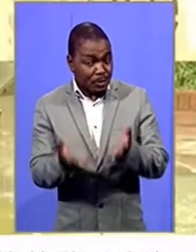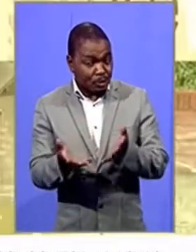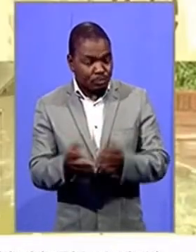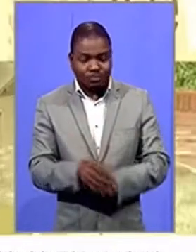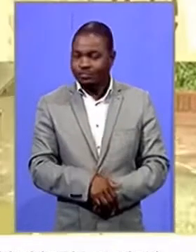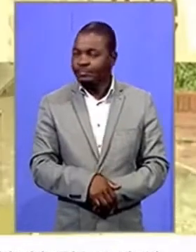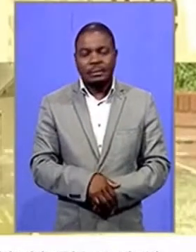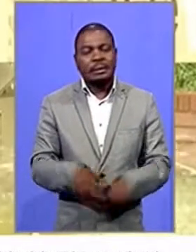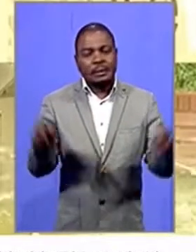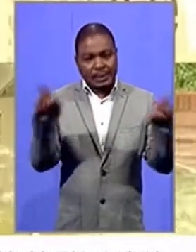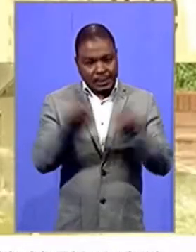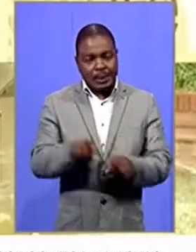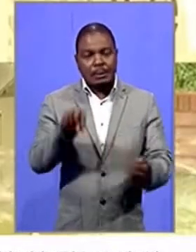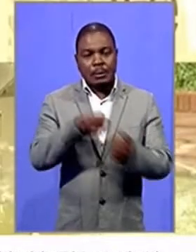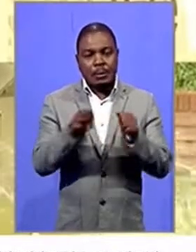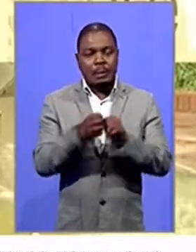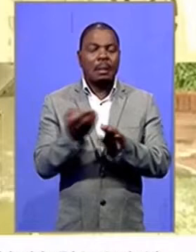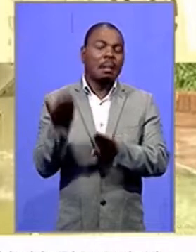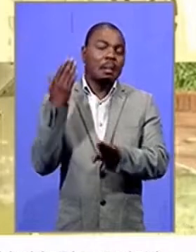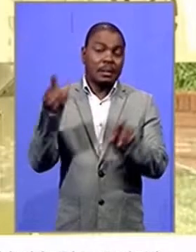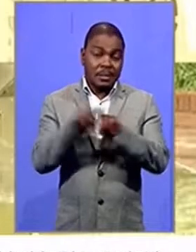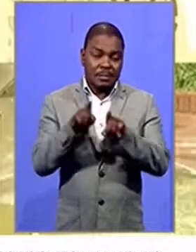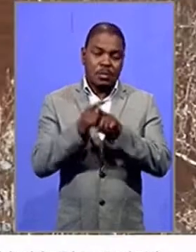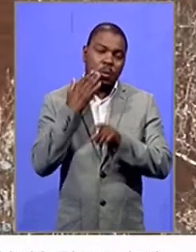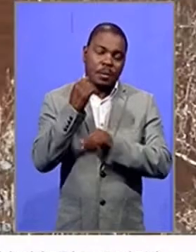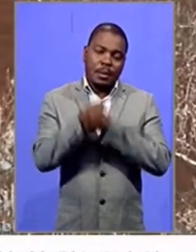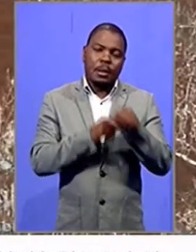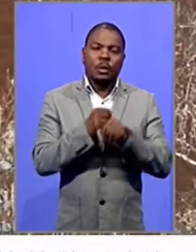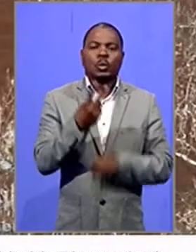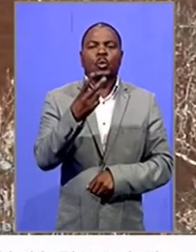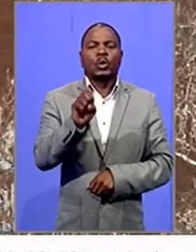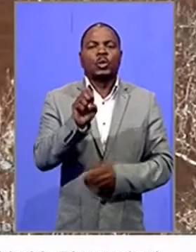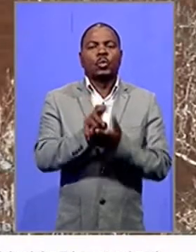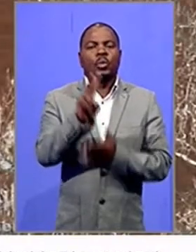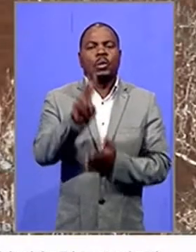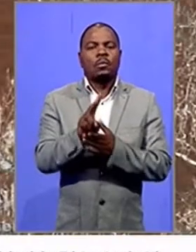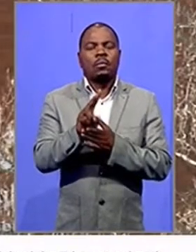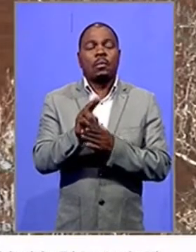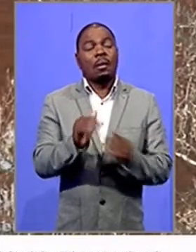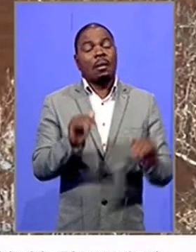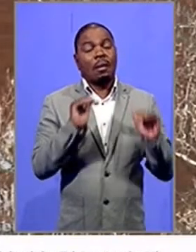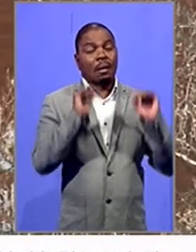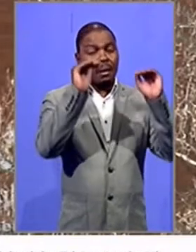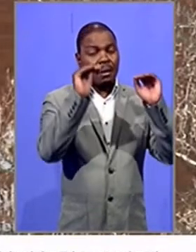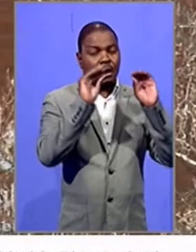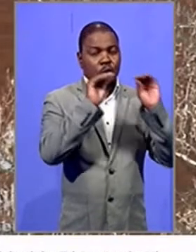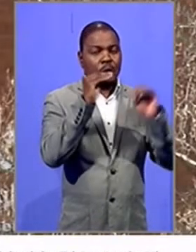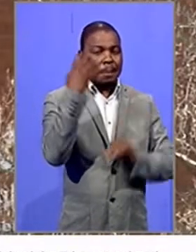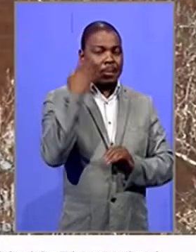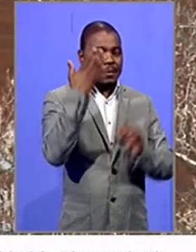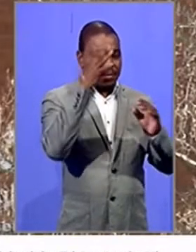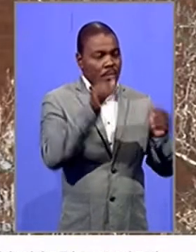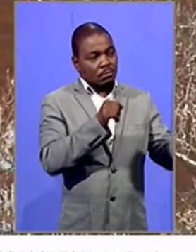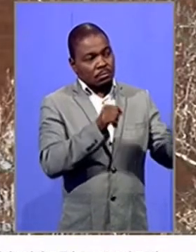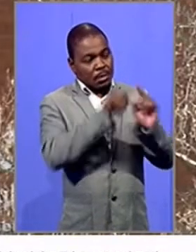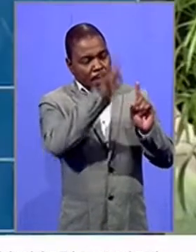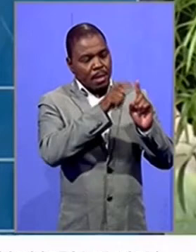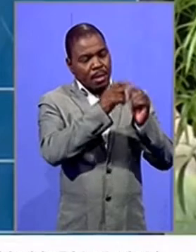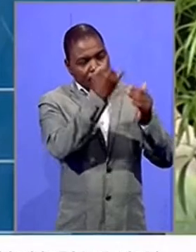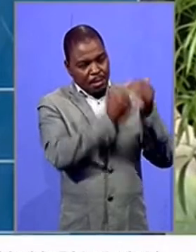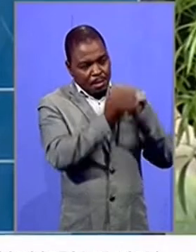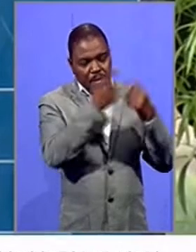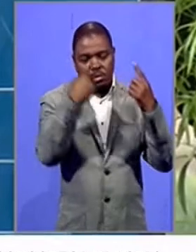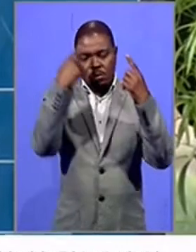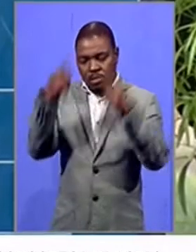e tobana le mohato ona ka 2012 letona la Thuto e phahameng le ile la thonya mofuputsi ya ikemetseng